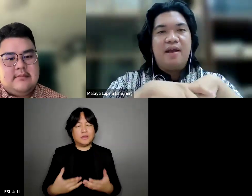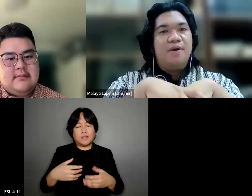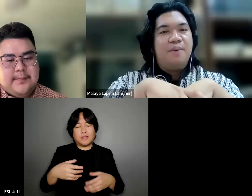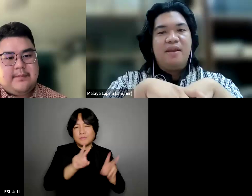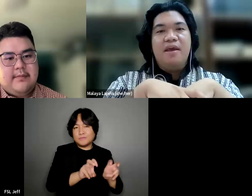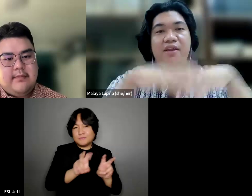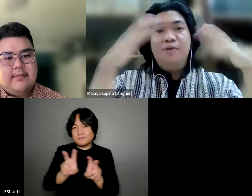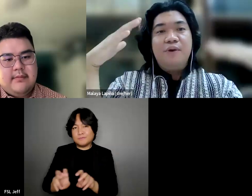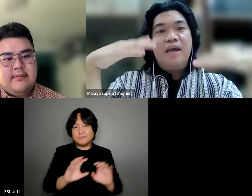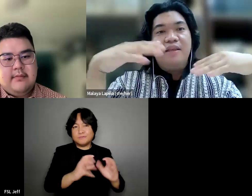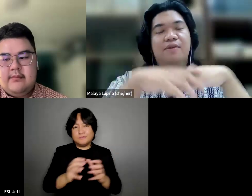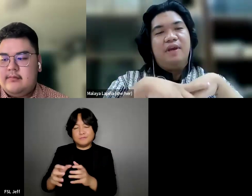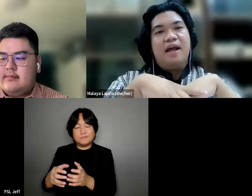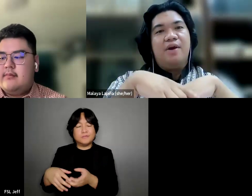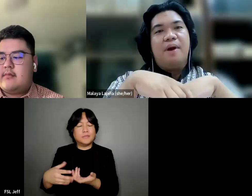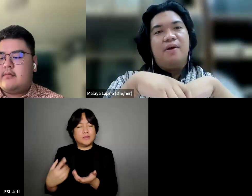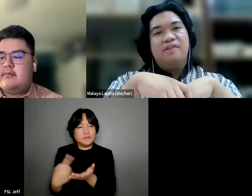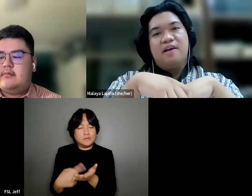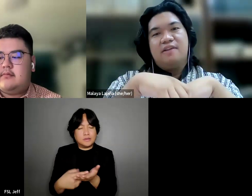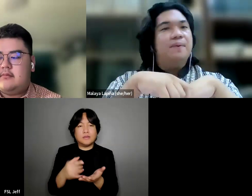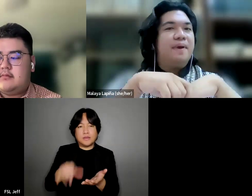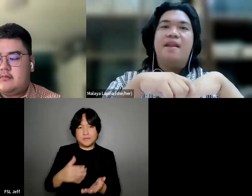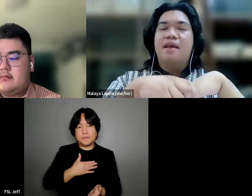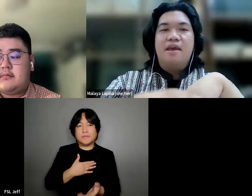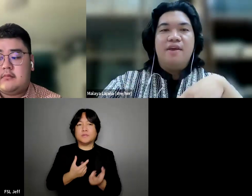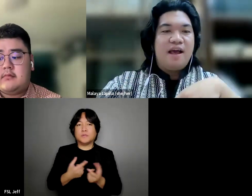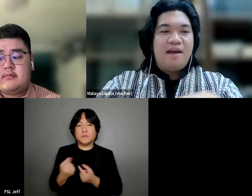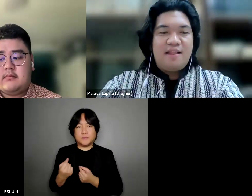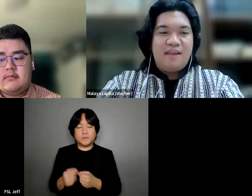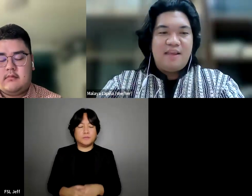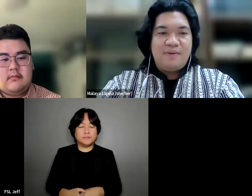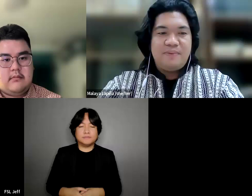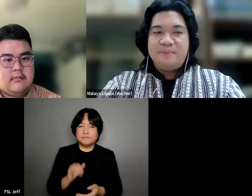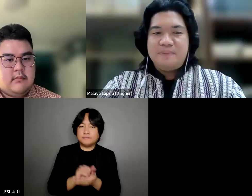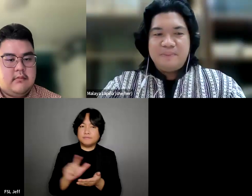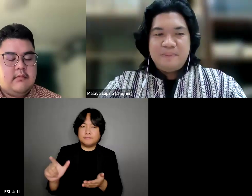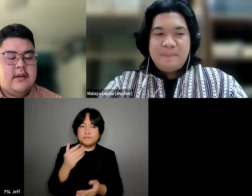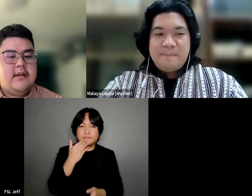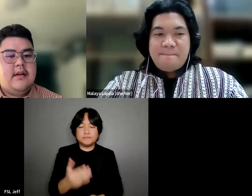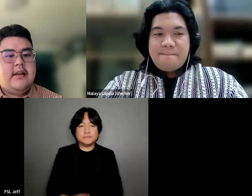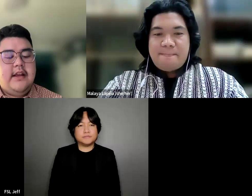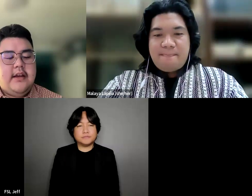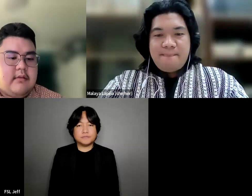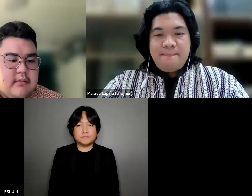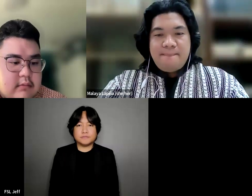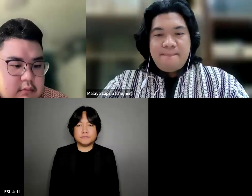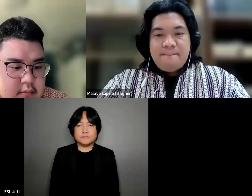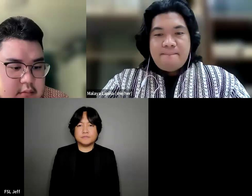may mga ganong kailangan gawin. And yun yung I think no ginagawa ko sa kasalukuyan. Yun lang, thank you.